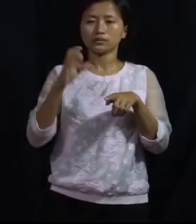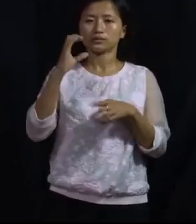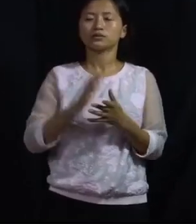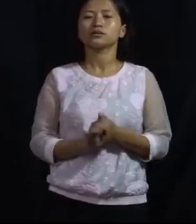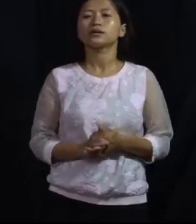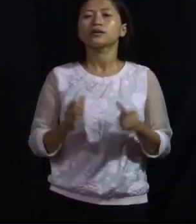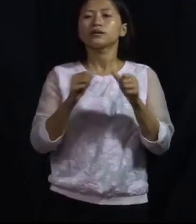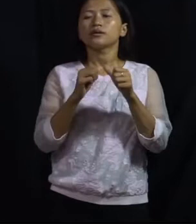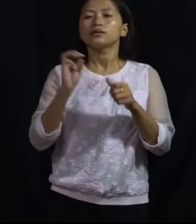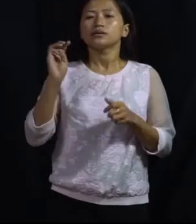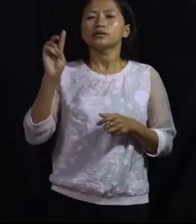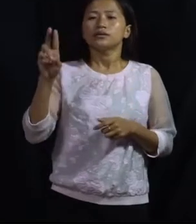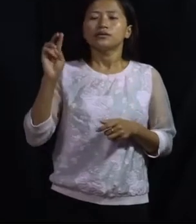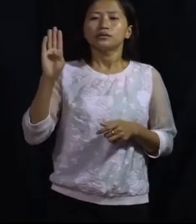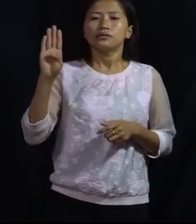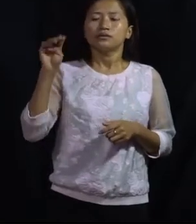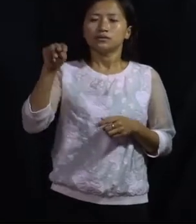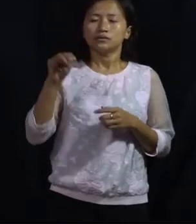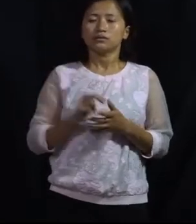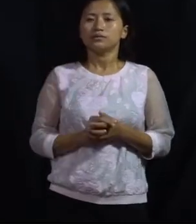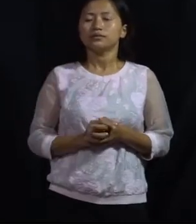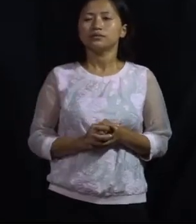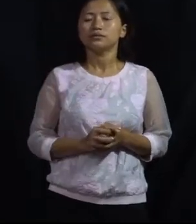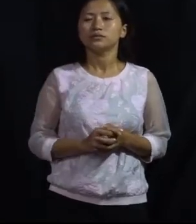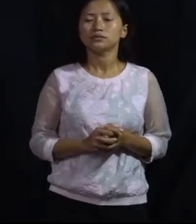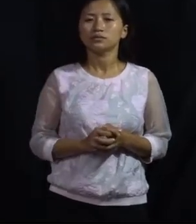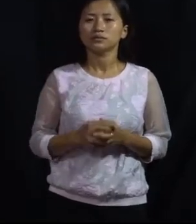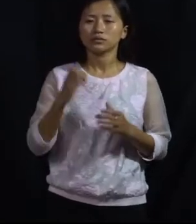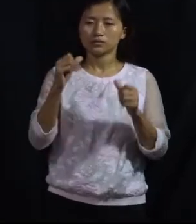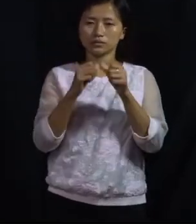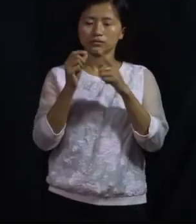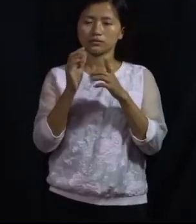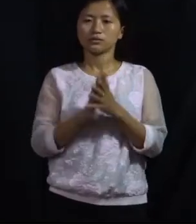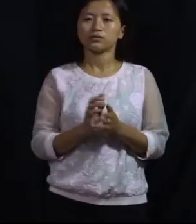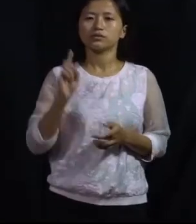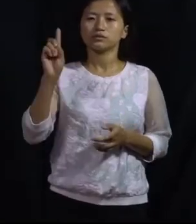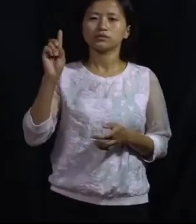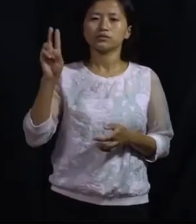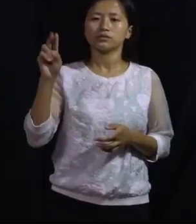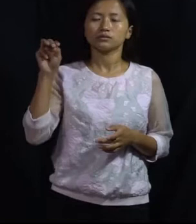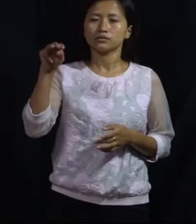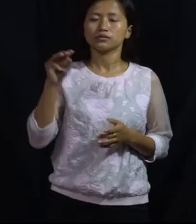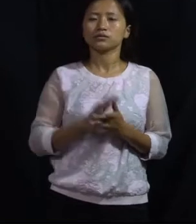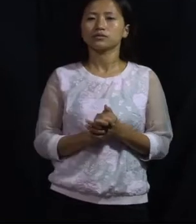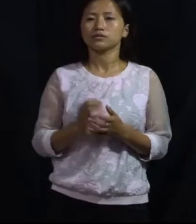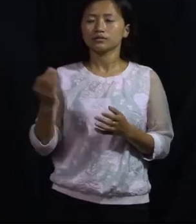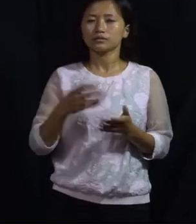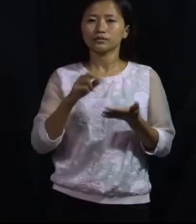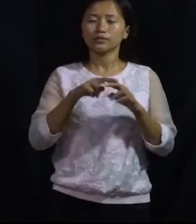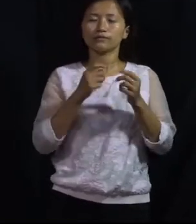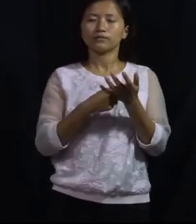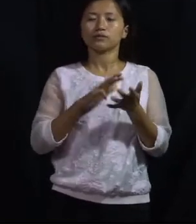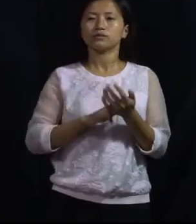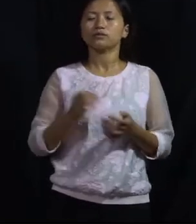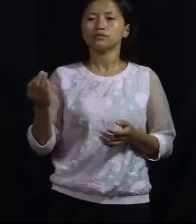got 24,000 into his new share is 2/4. So his capital should be 12,000 in the new firm. And also